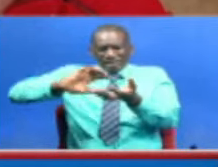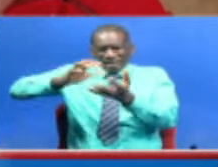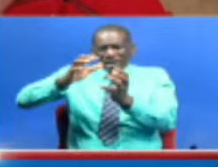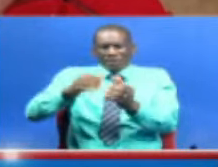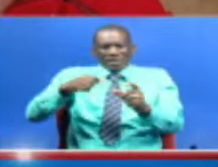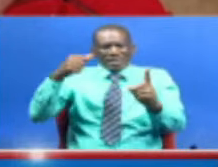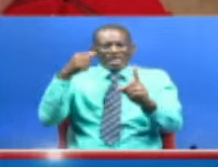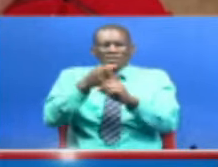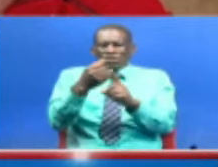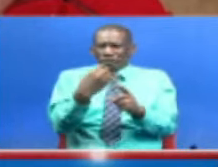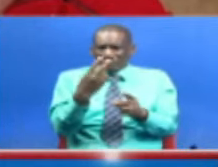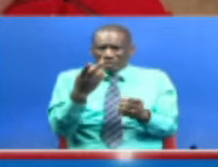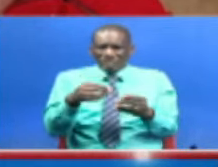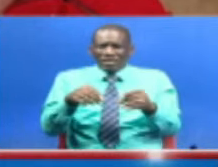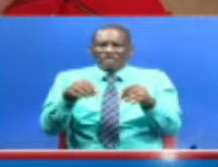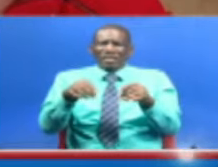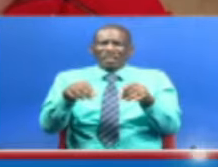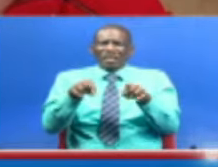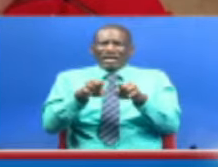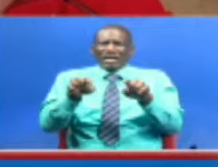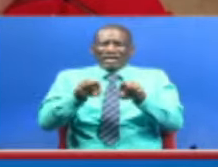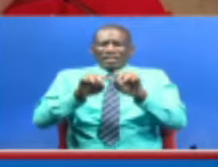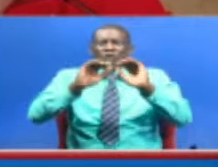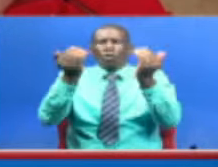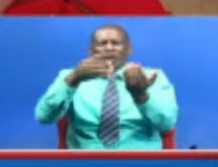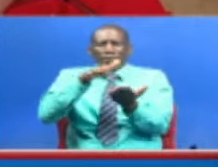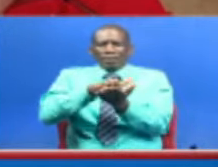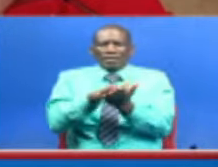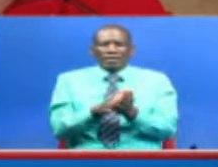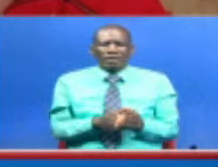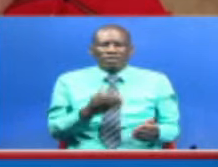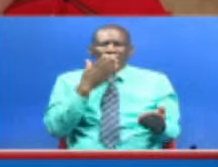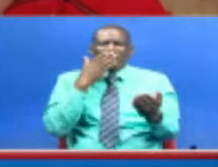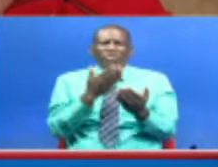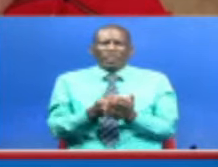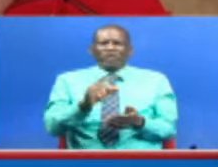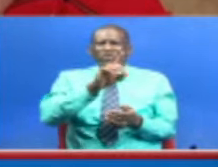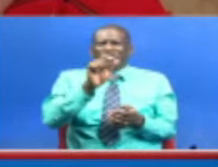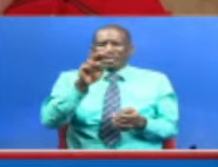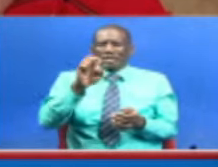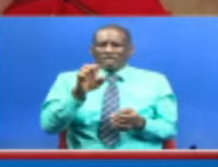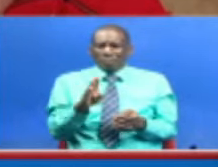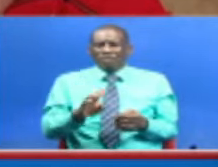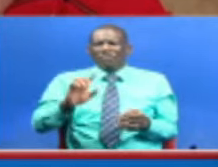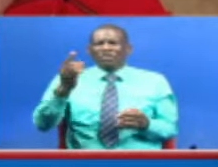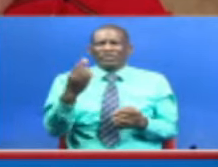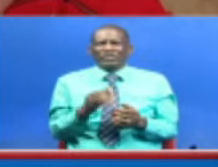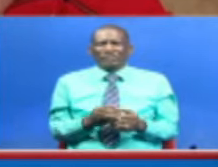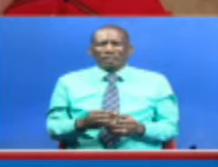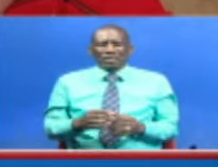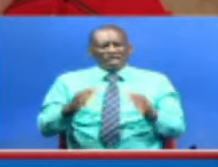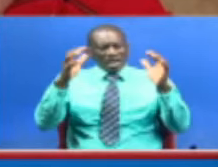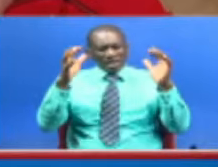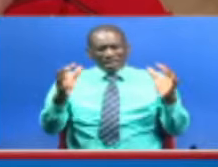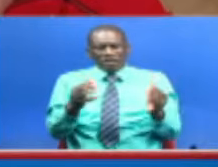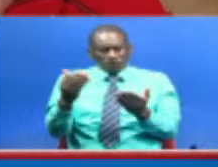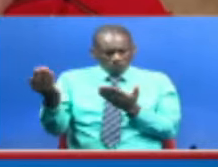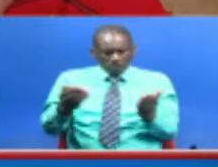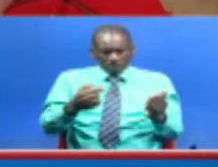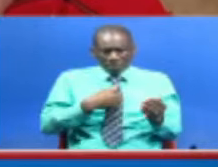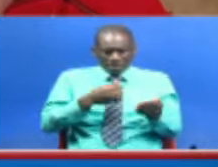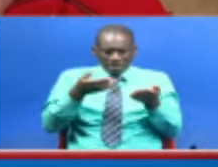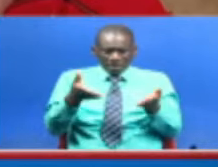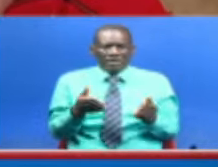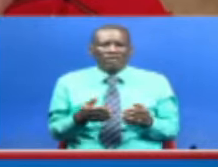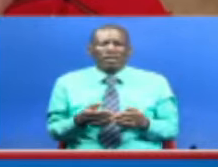world from where you sit as the World Bank? Thank you, Zainab. And first of all, great to be here. Thanks for having me.